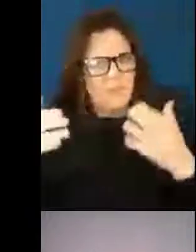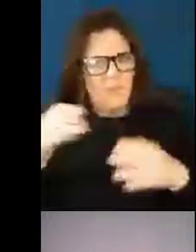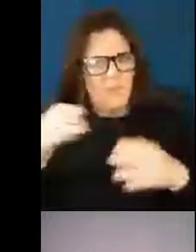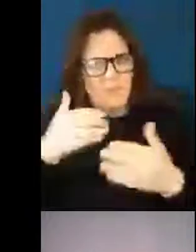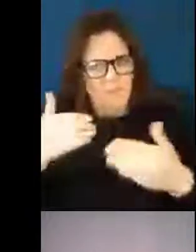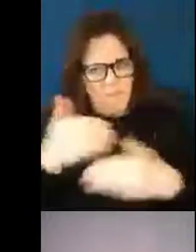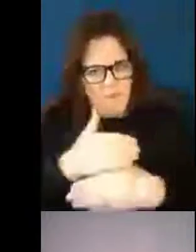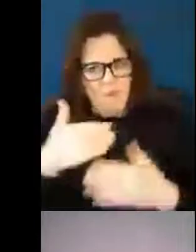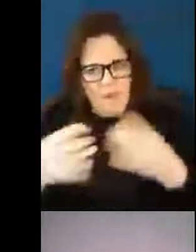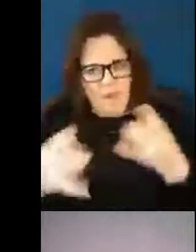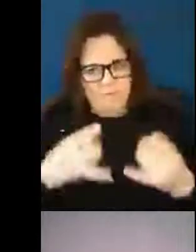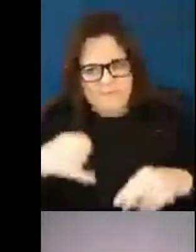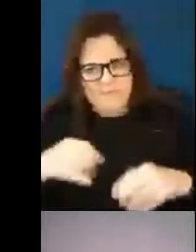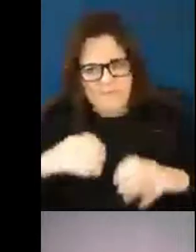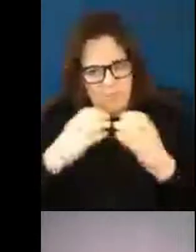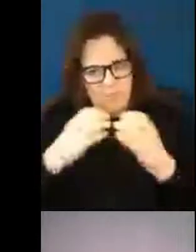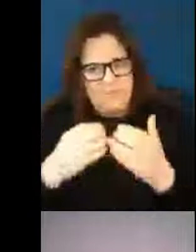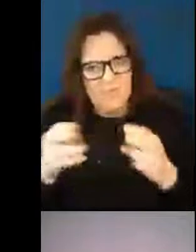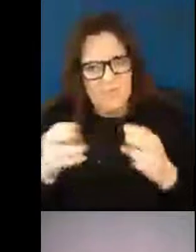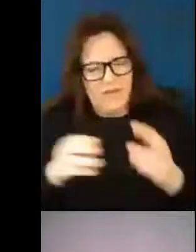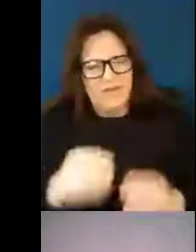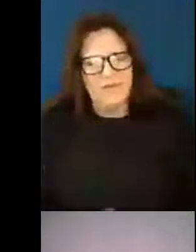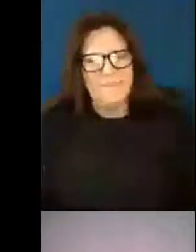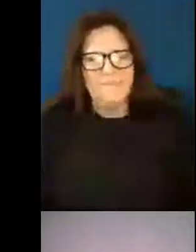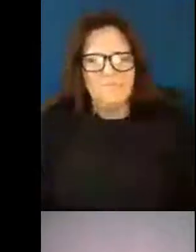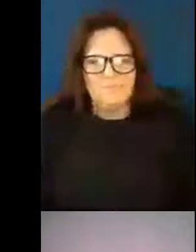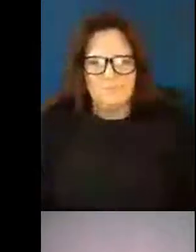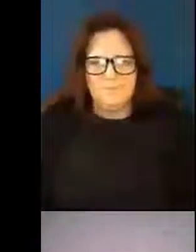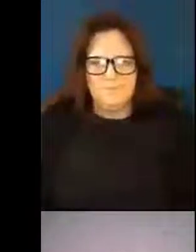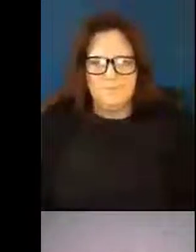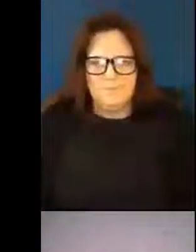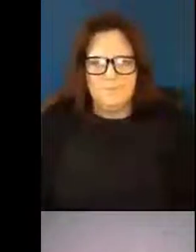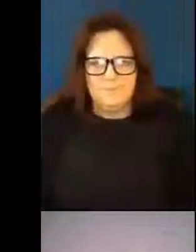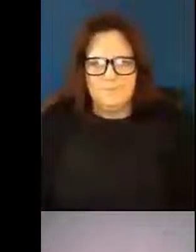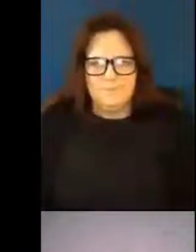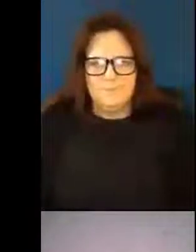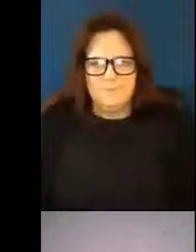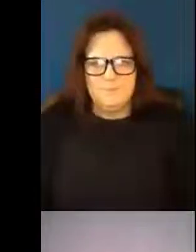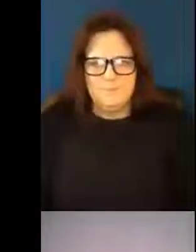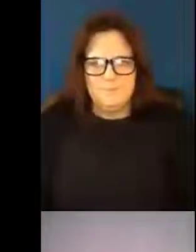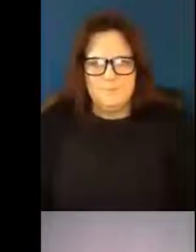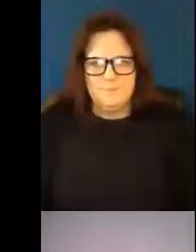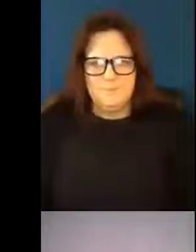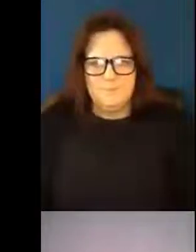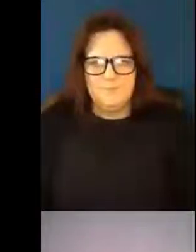happens within communities of practice. And there's a capacity